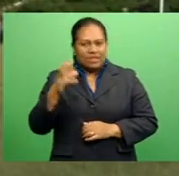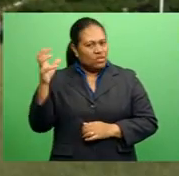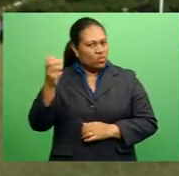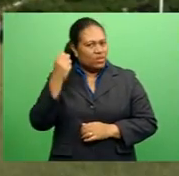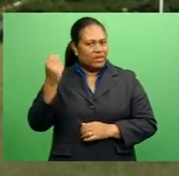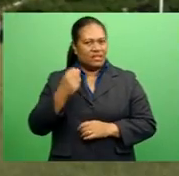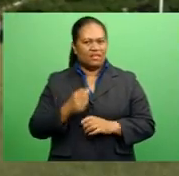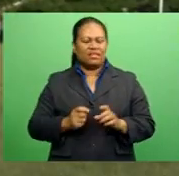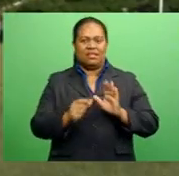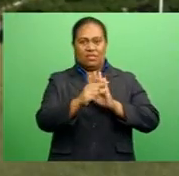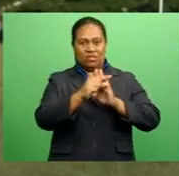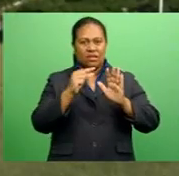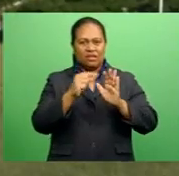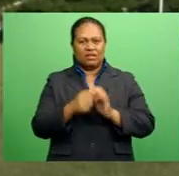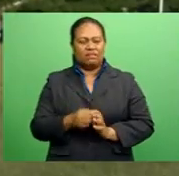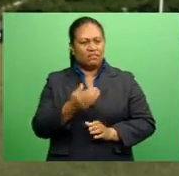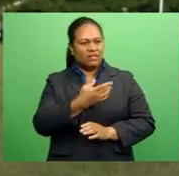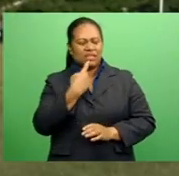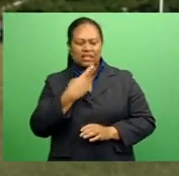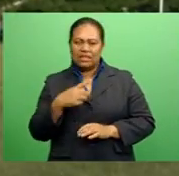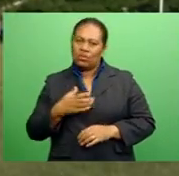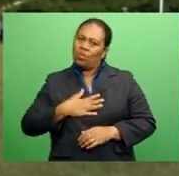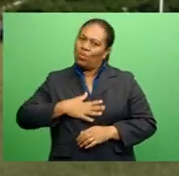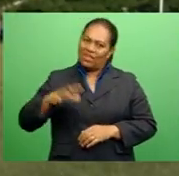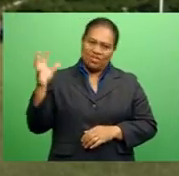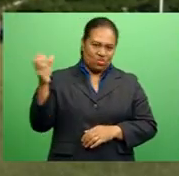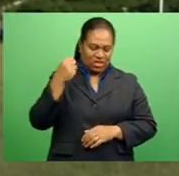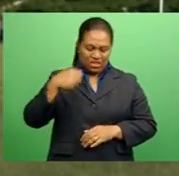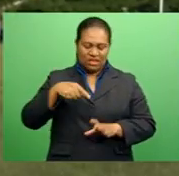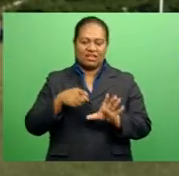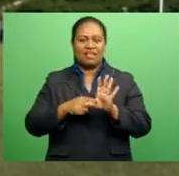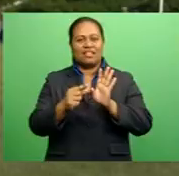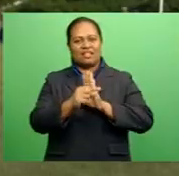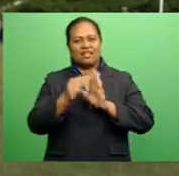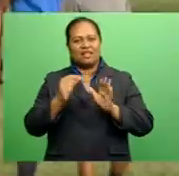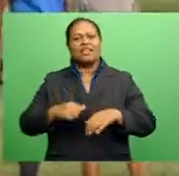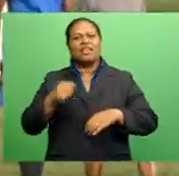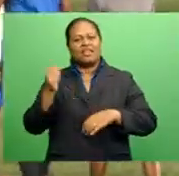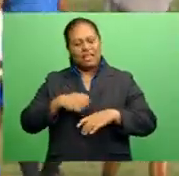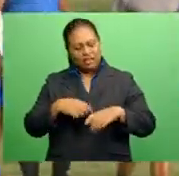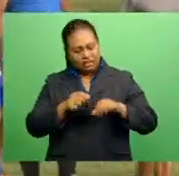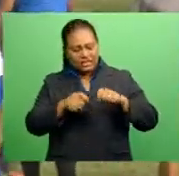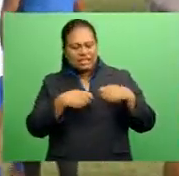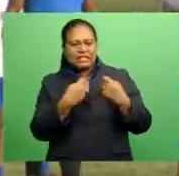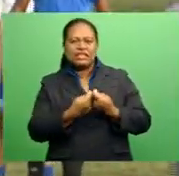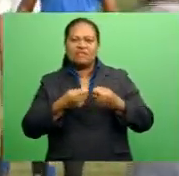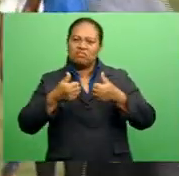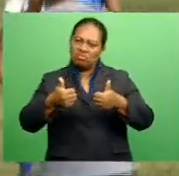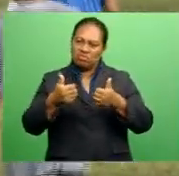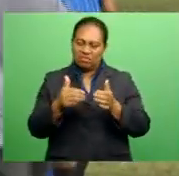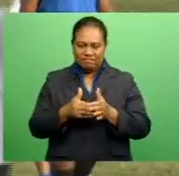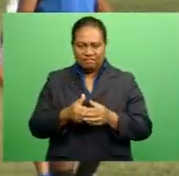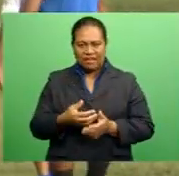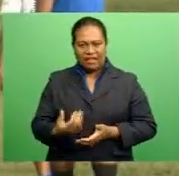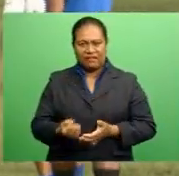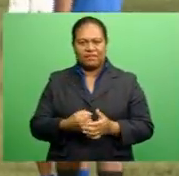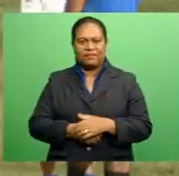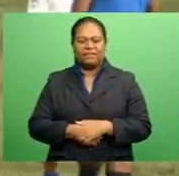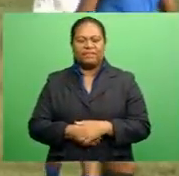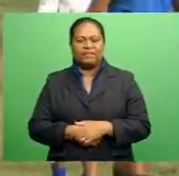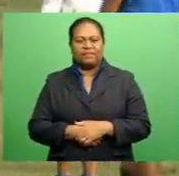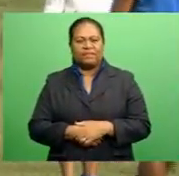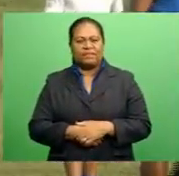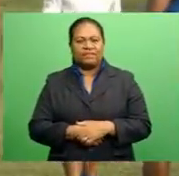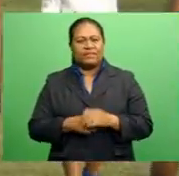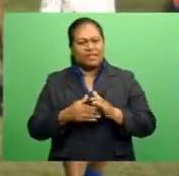Our aim is to win the titles this year. They've made a good squad, so that's why I'm here to win. We've